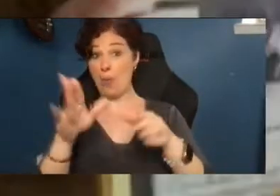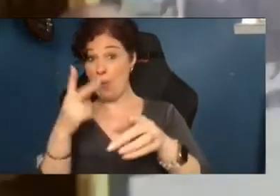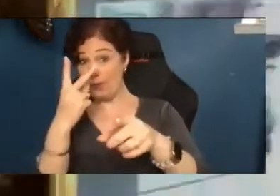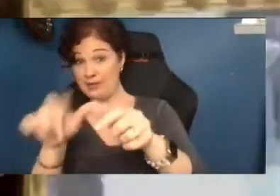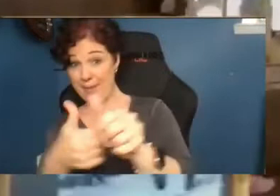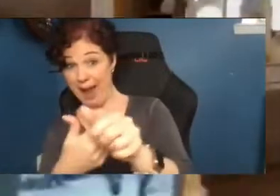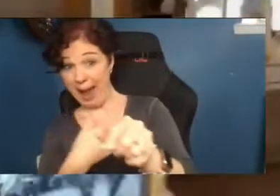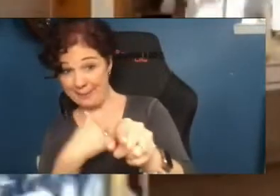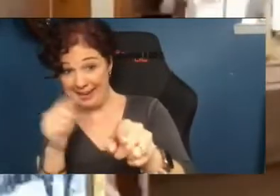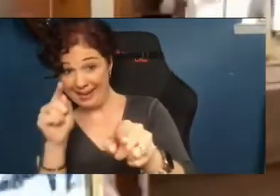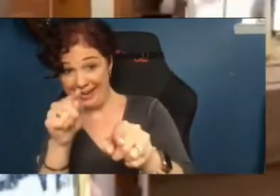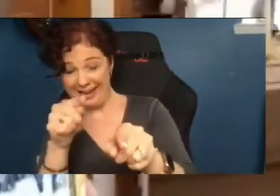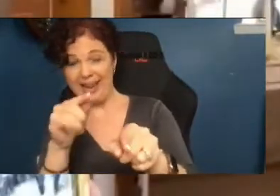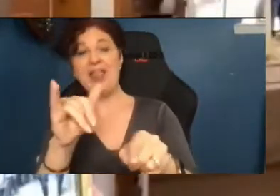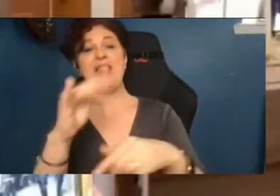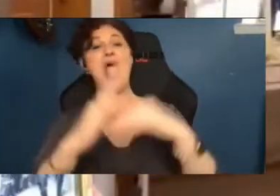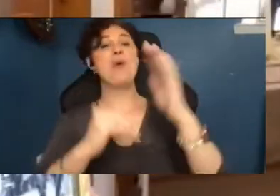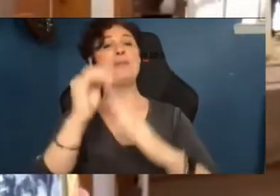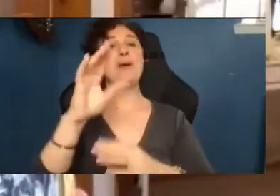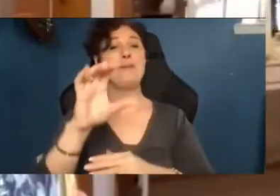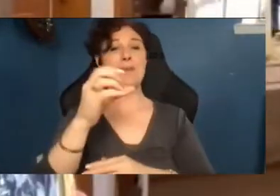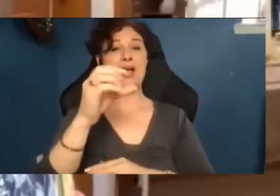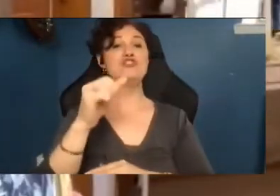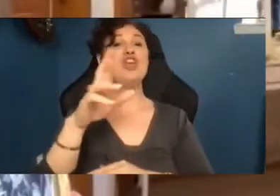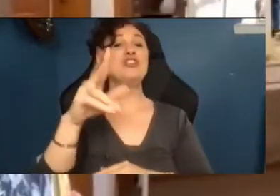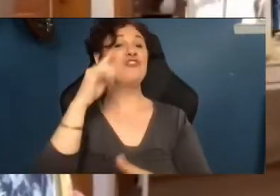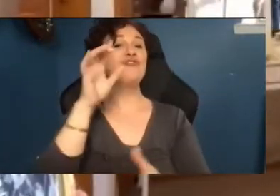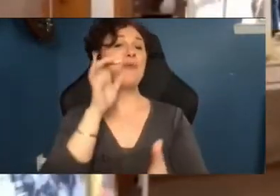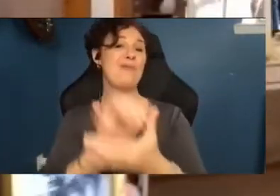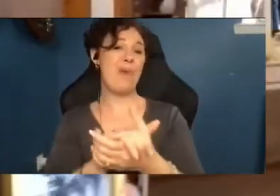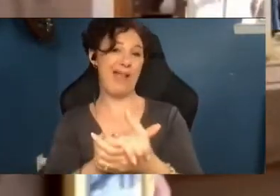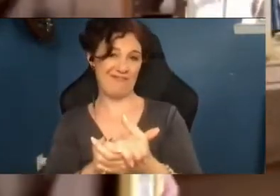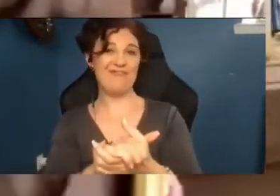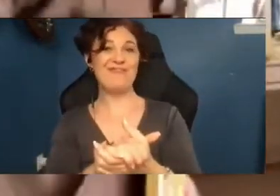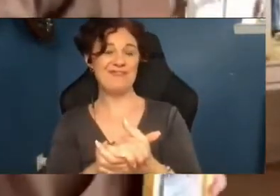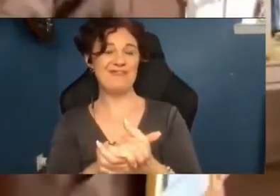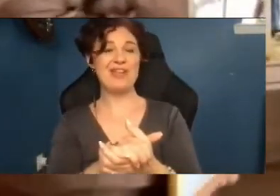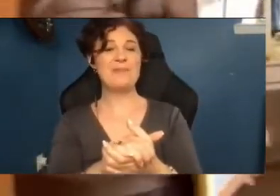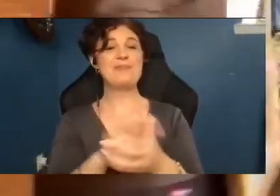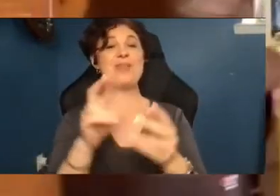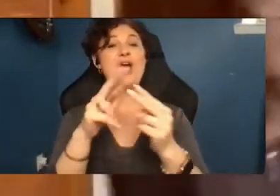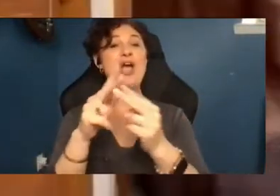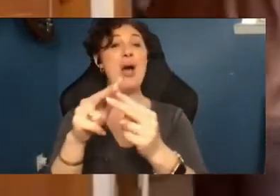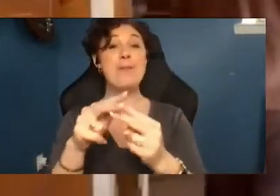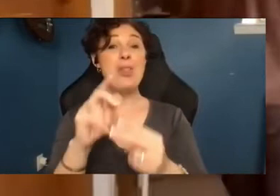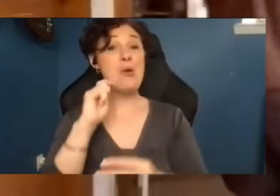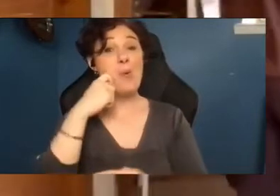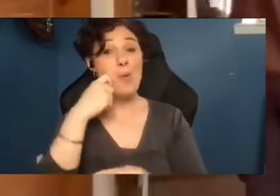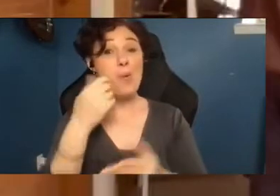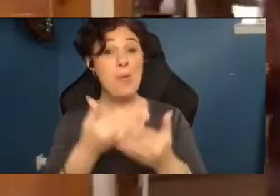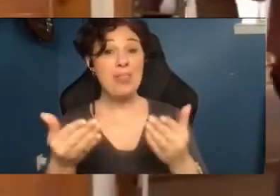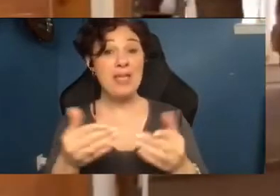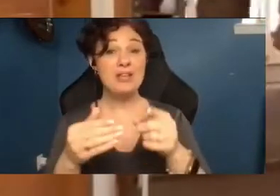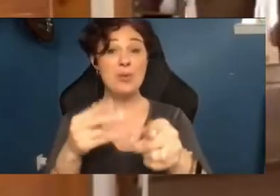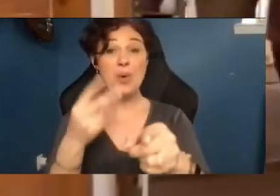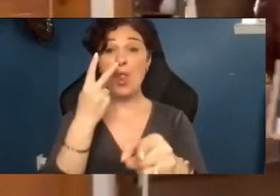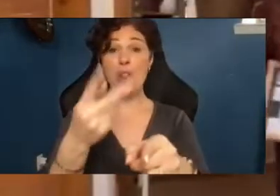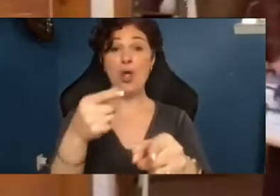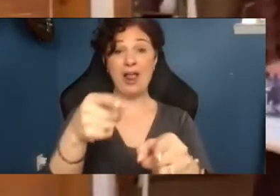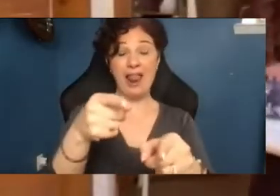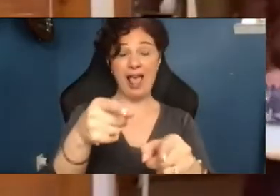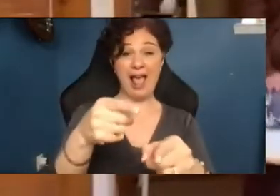me was built by Chester for his wife. A couple neat features of this room, you're actually looking at the